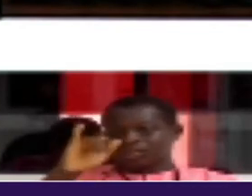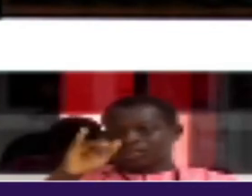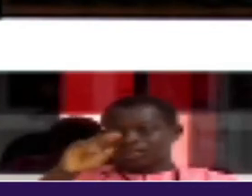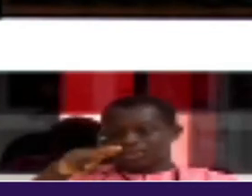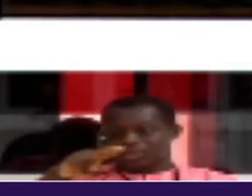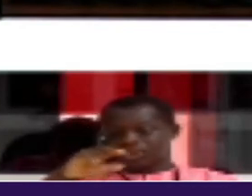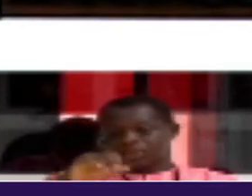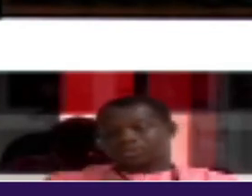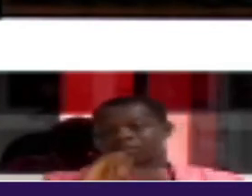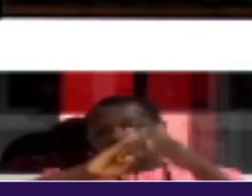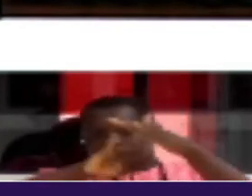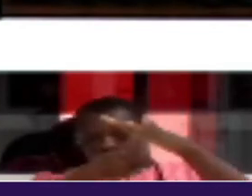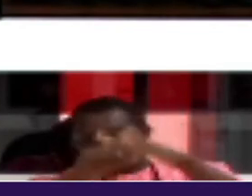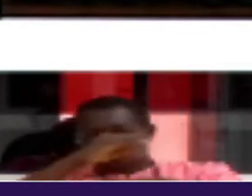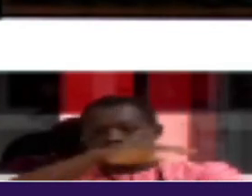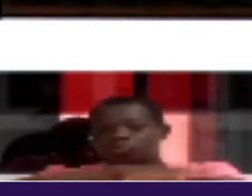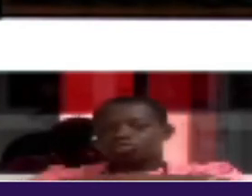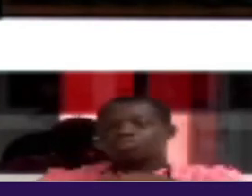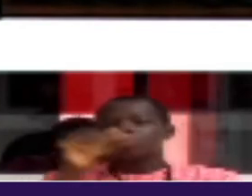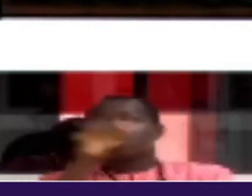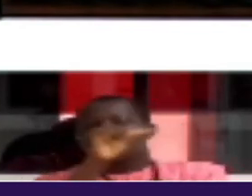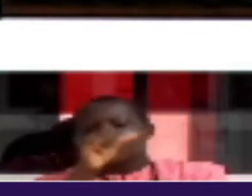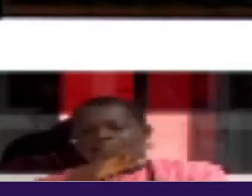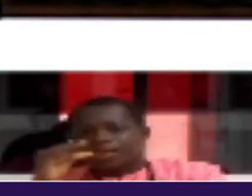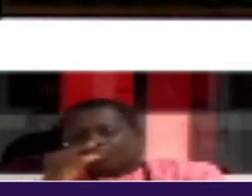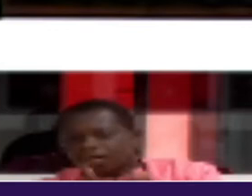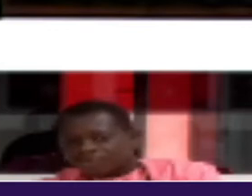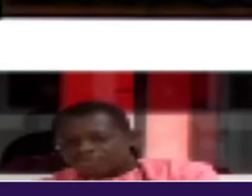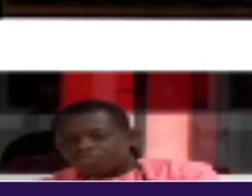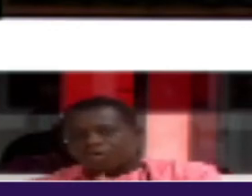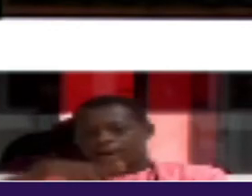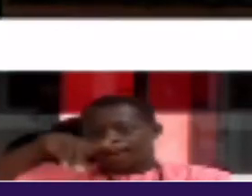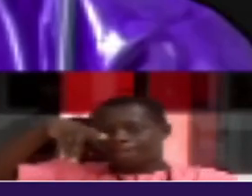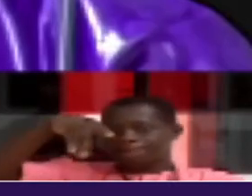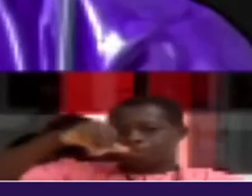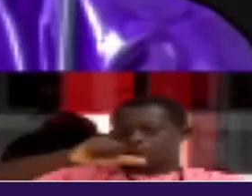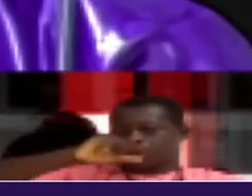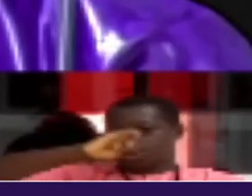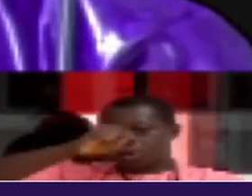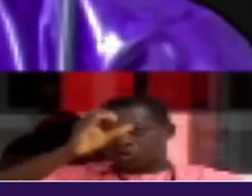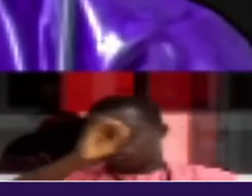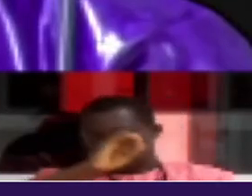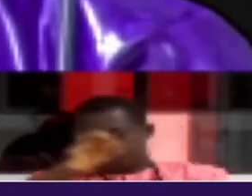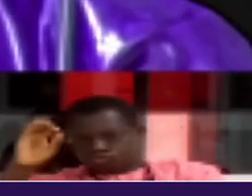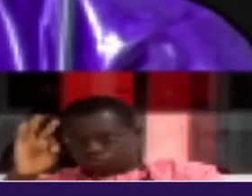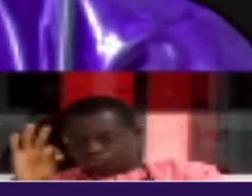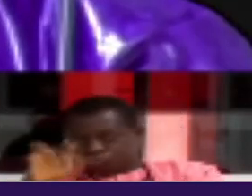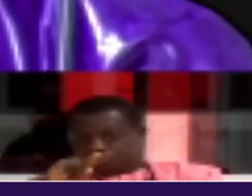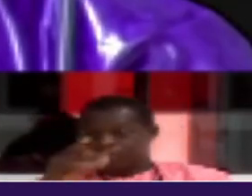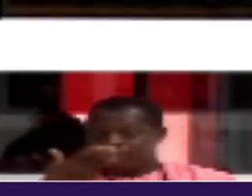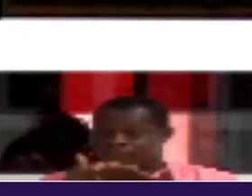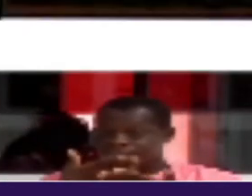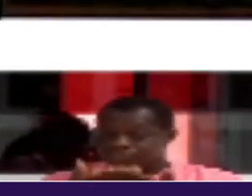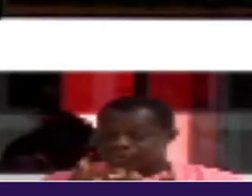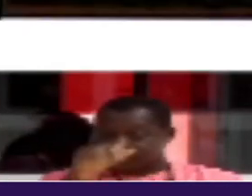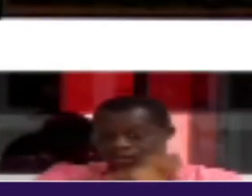school known by any other name? It's known as Pajuf. And did you complete St. Augustine Secondary